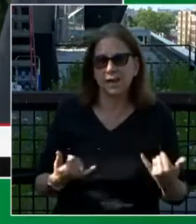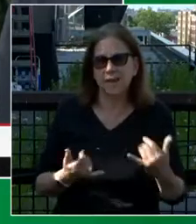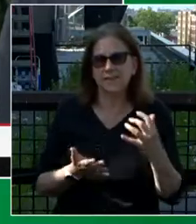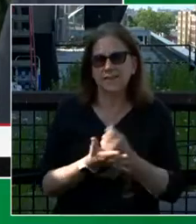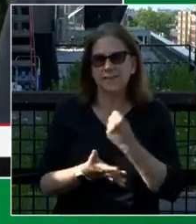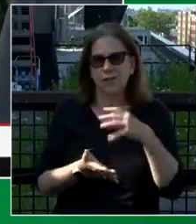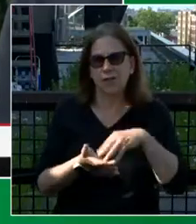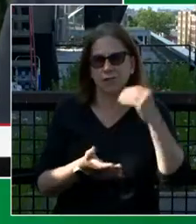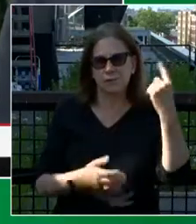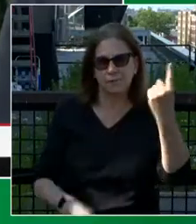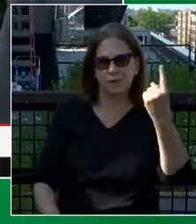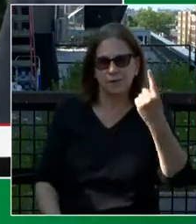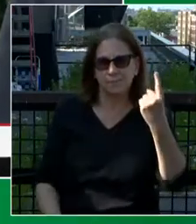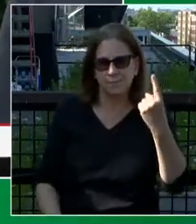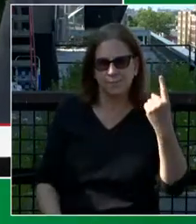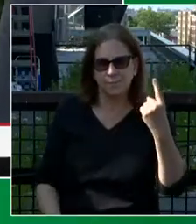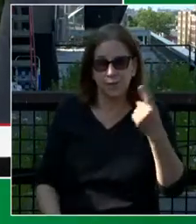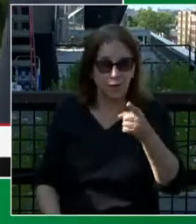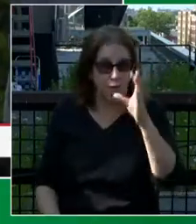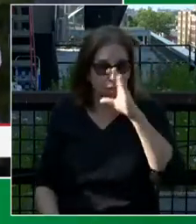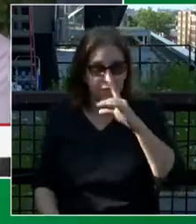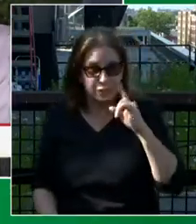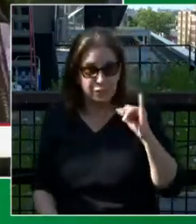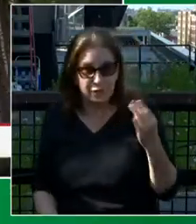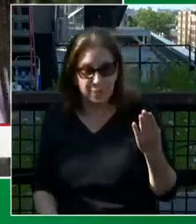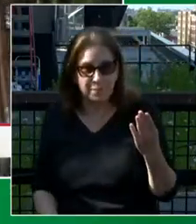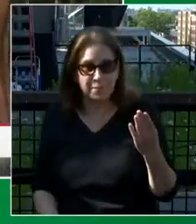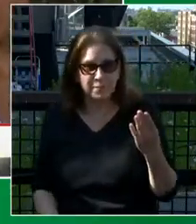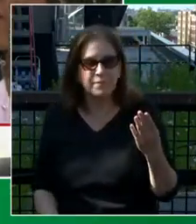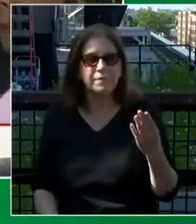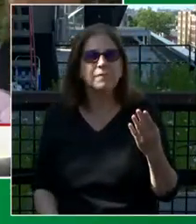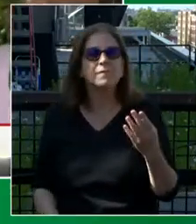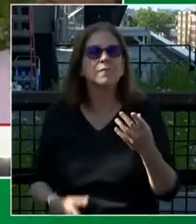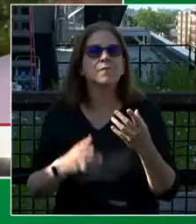you are looking for that position.